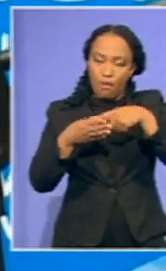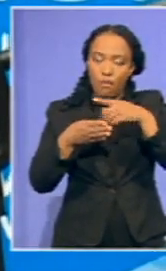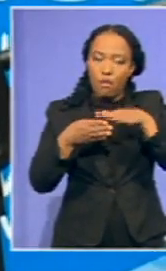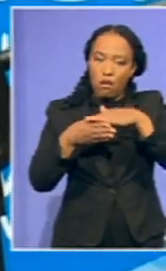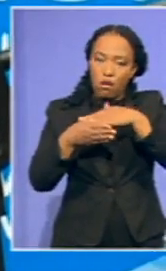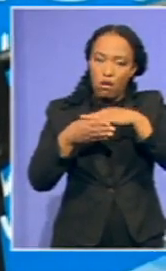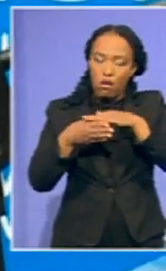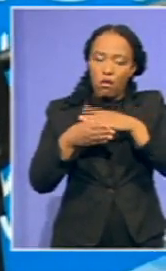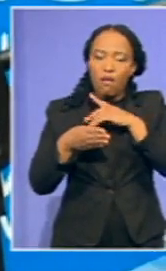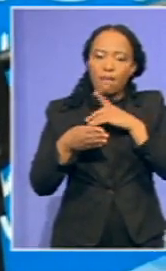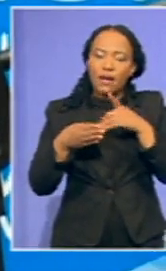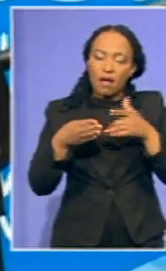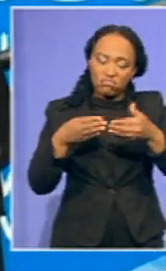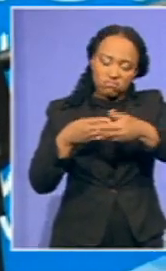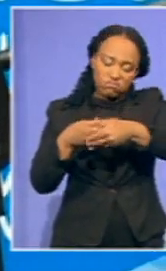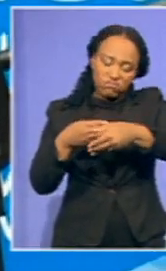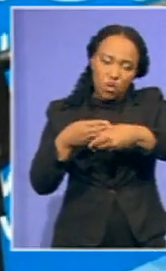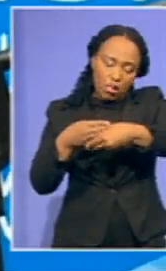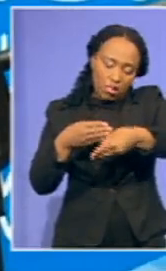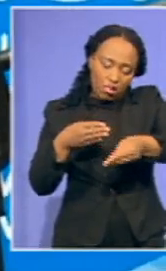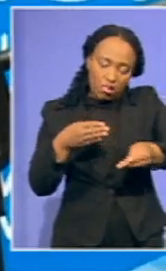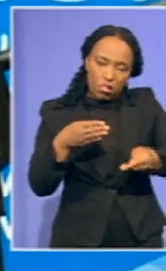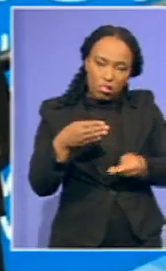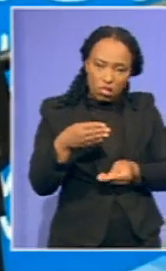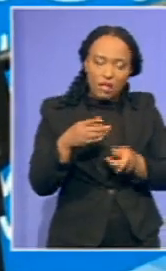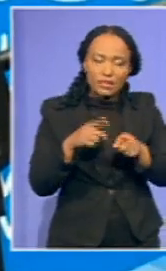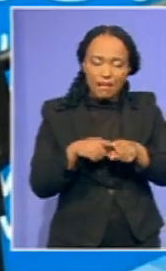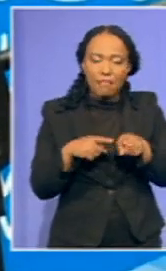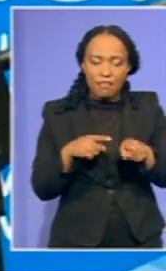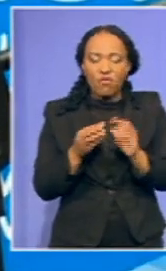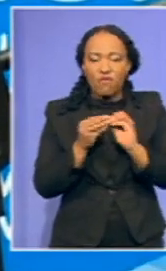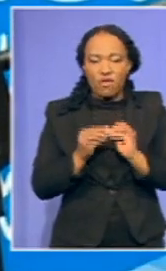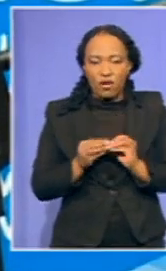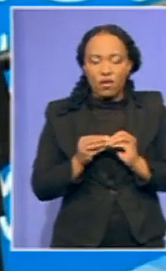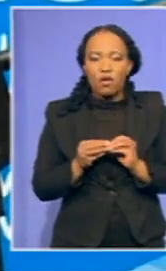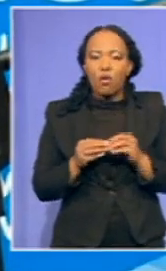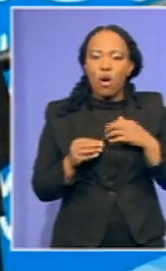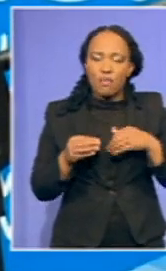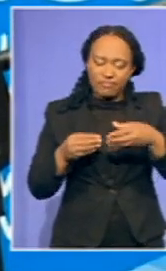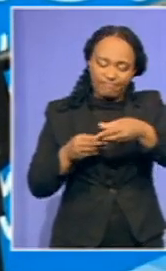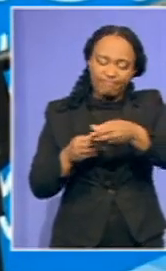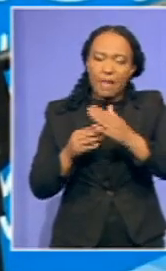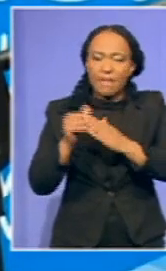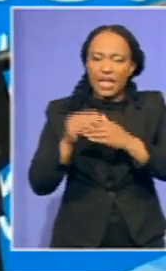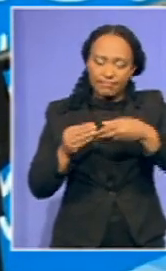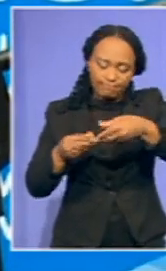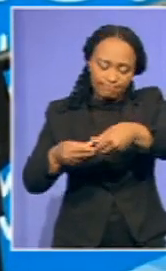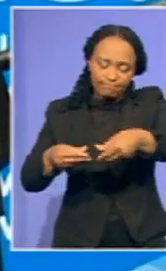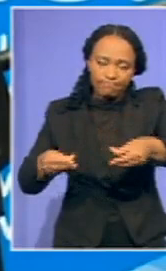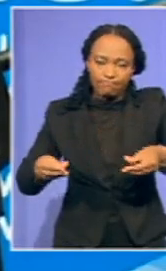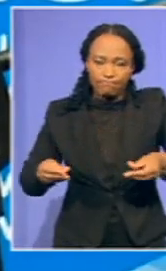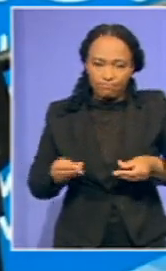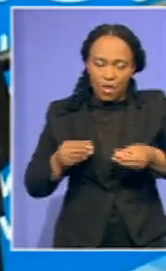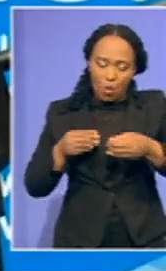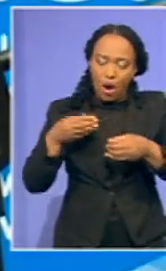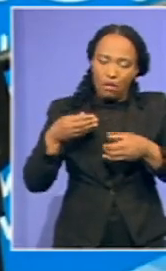the lining at the bottom. Now for us to fill up the reservoir, we needed to line the bottom. But the reason we couldn't do it was because we